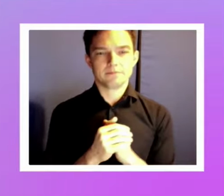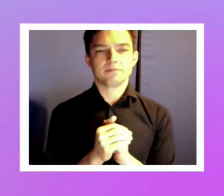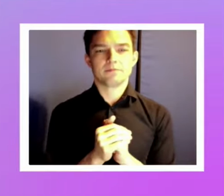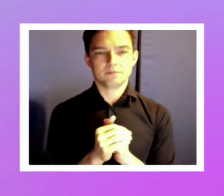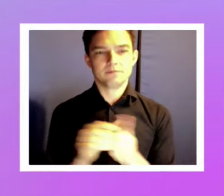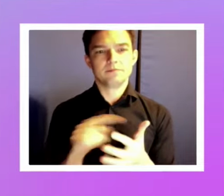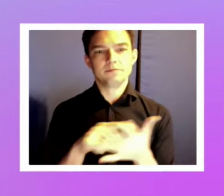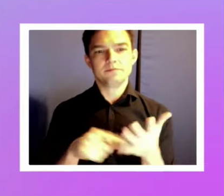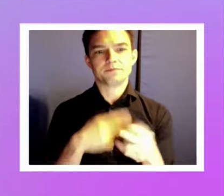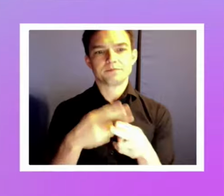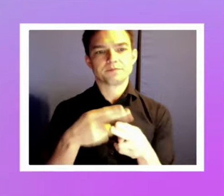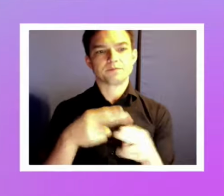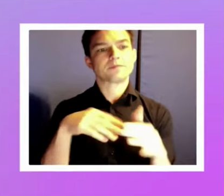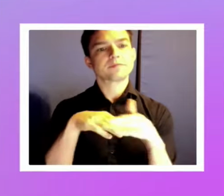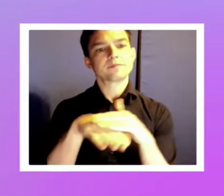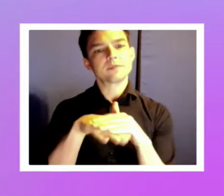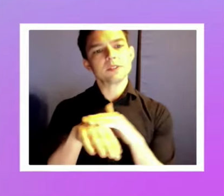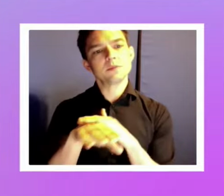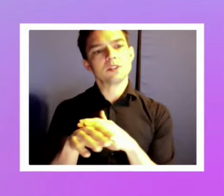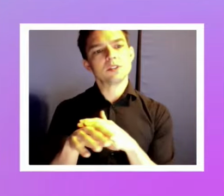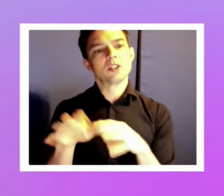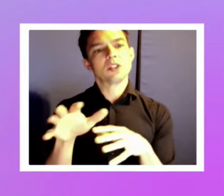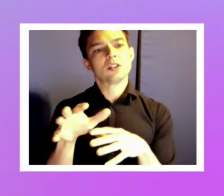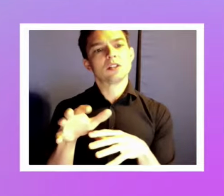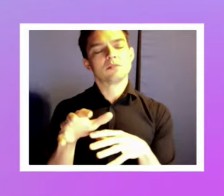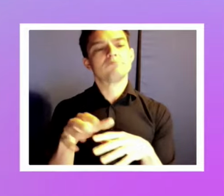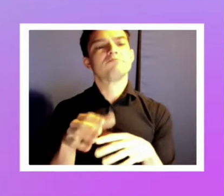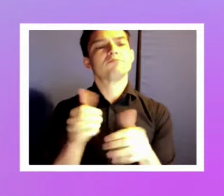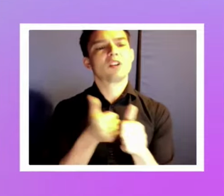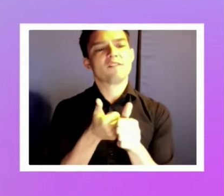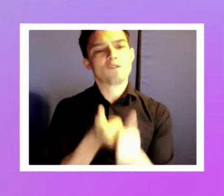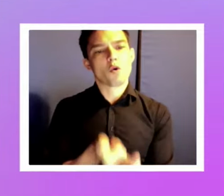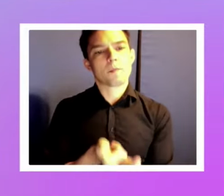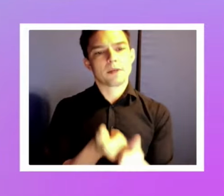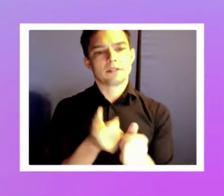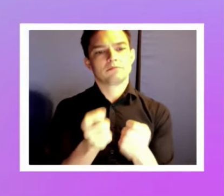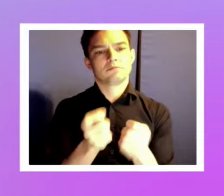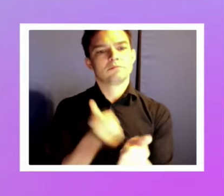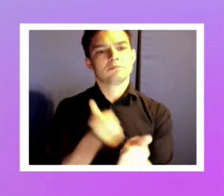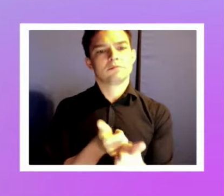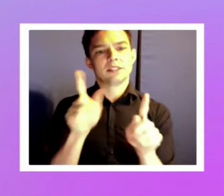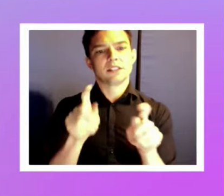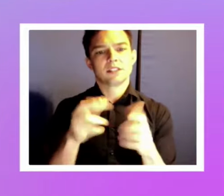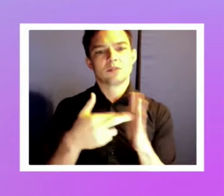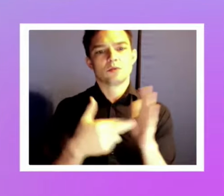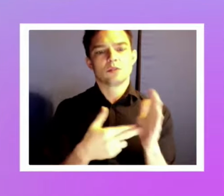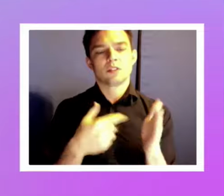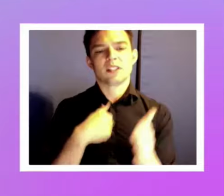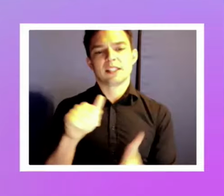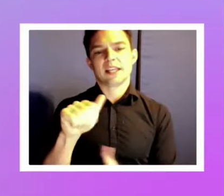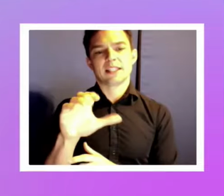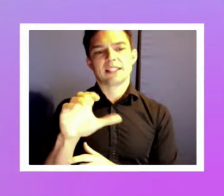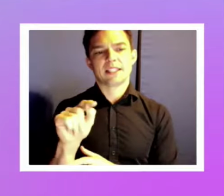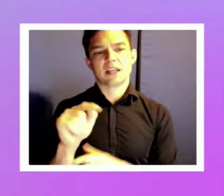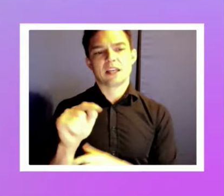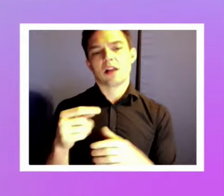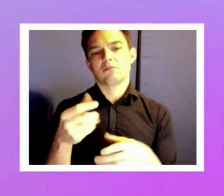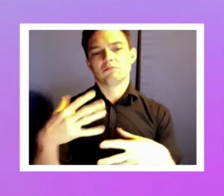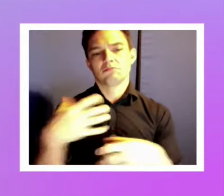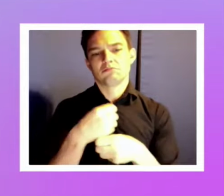These are called Accessibility Conformance Testing Rules, ACT for short, and I will be referring to these as ACT